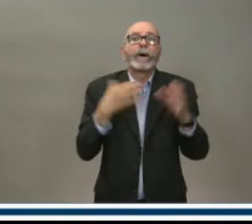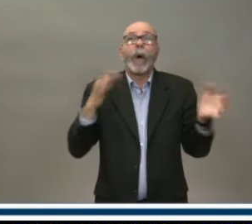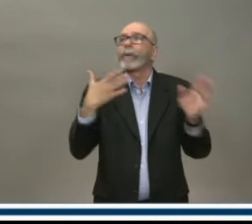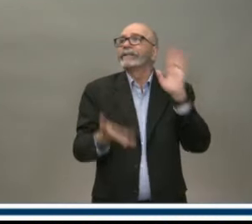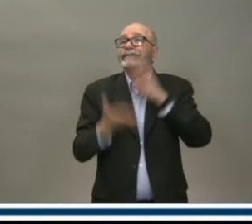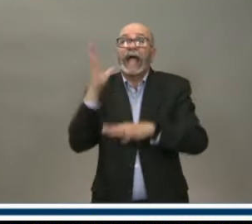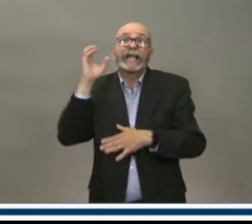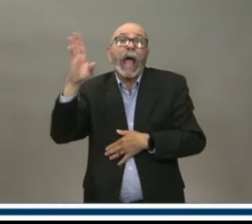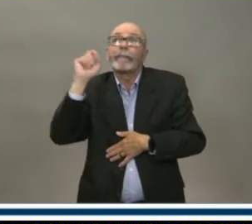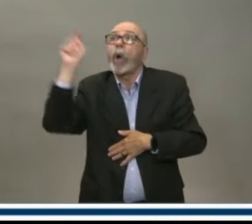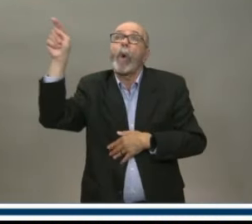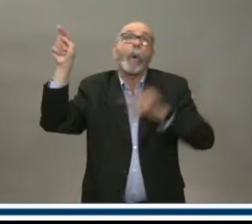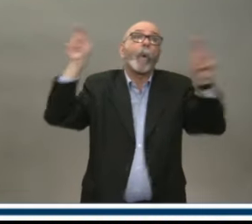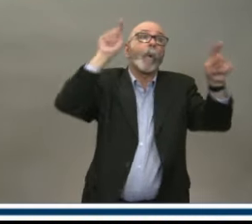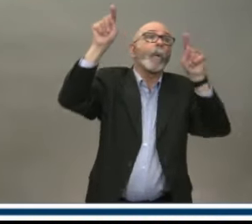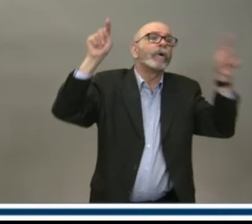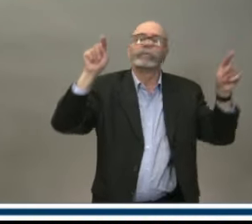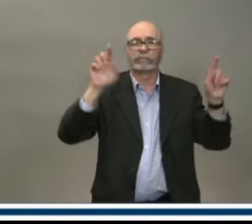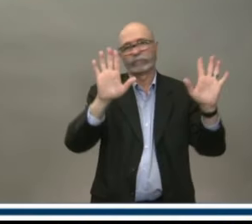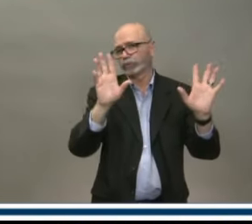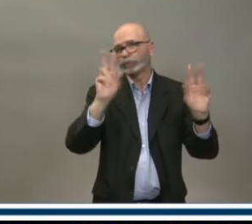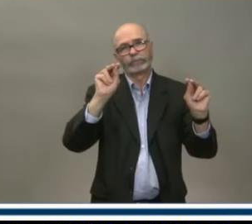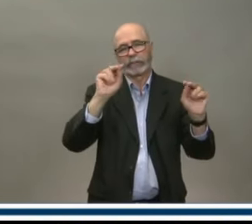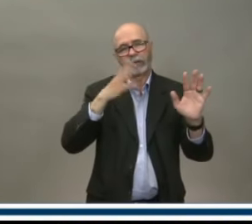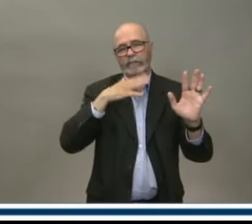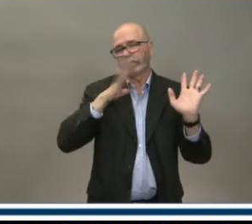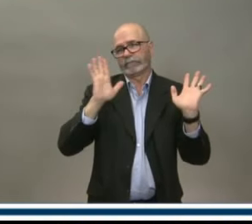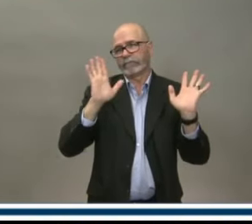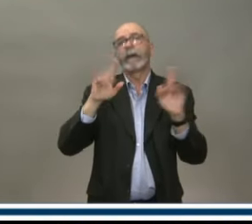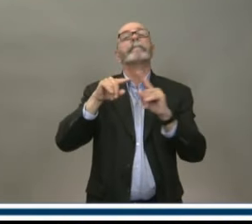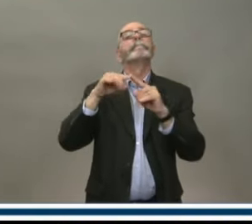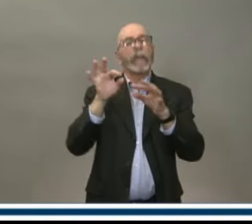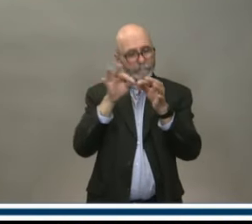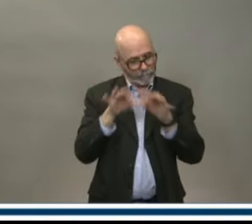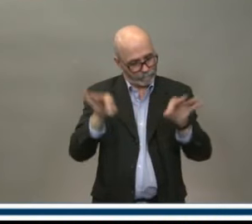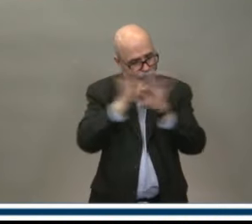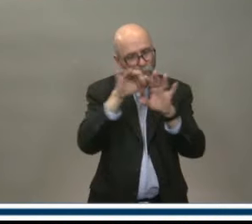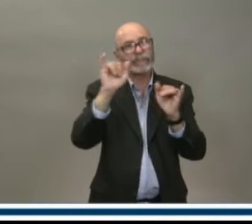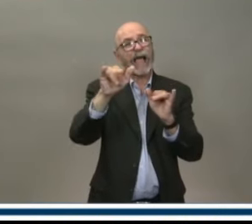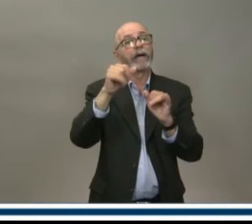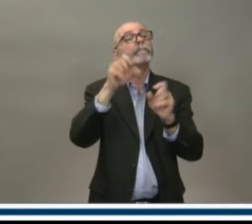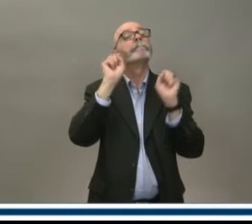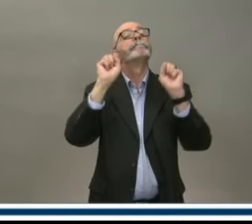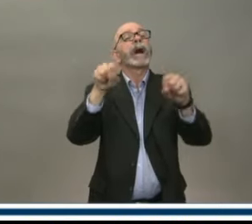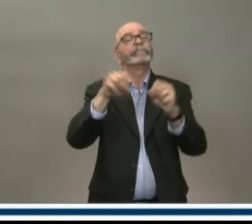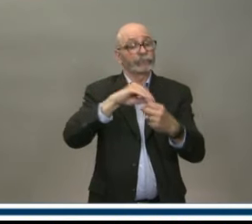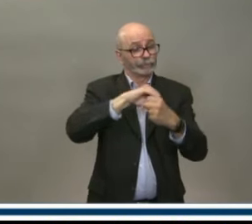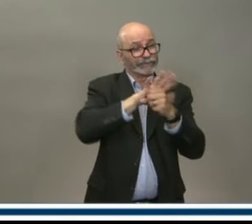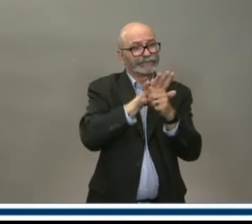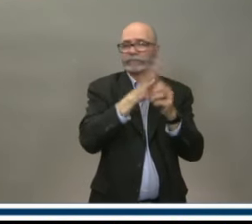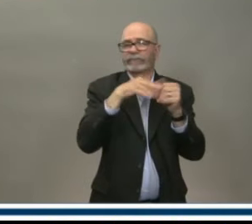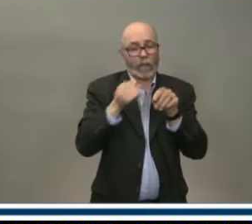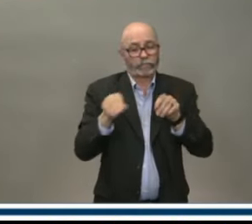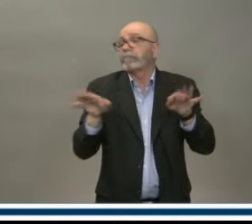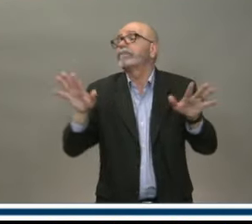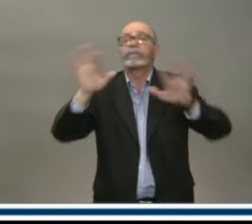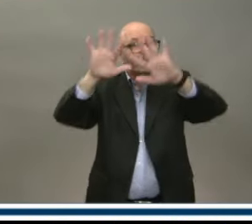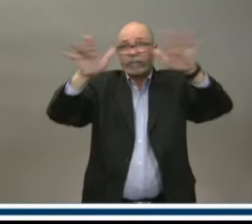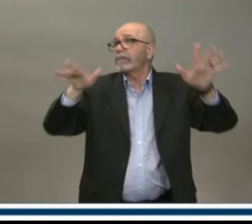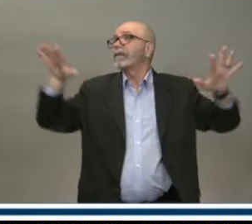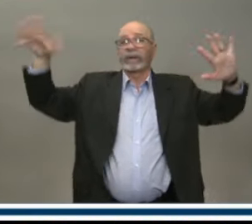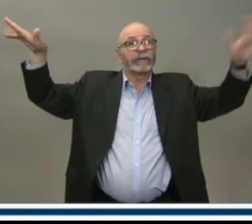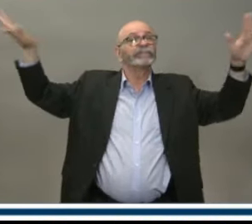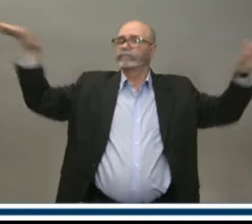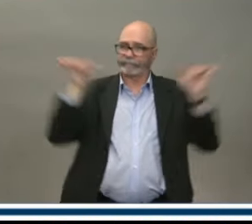still know that there is significant potential for this virus to spread if we give it a foothold. And all we have to see